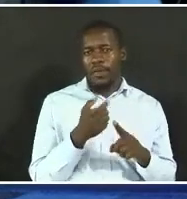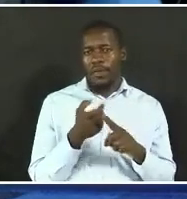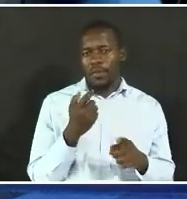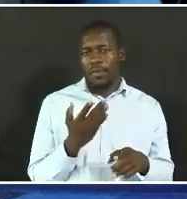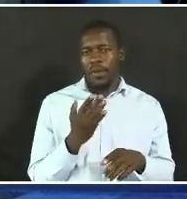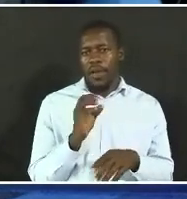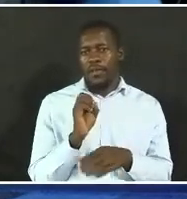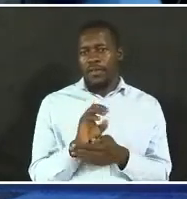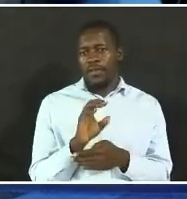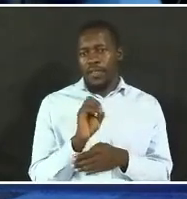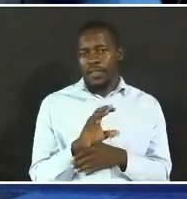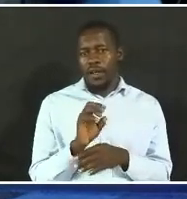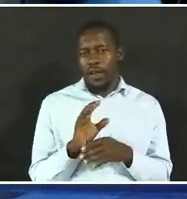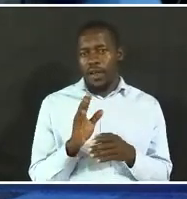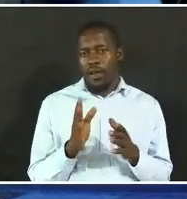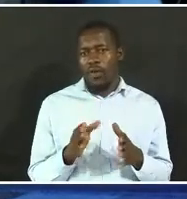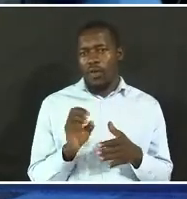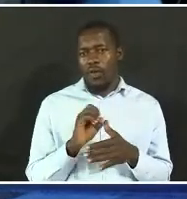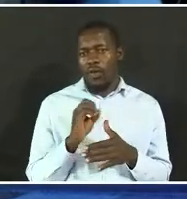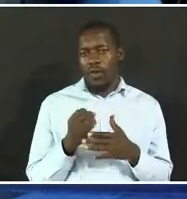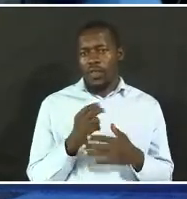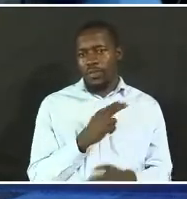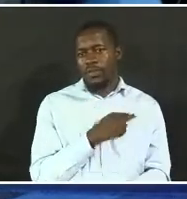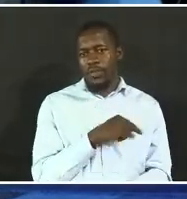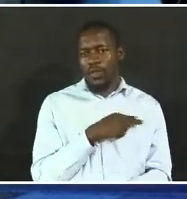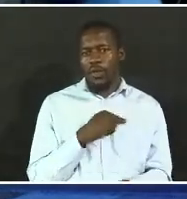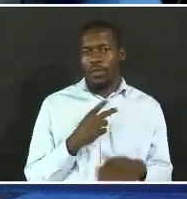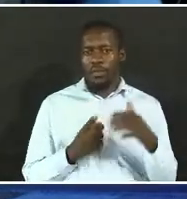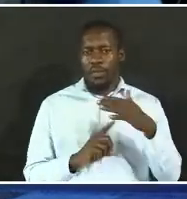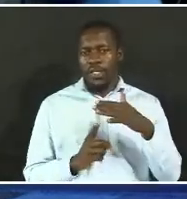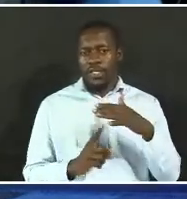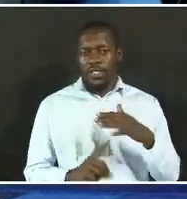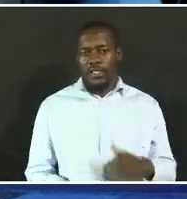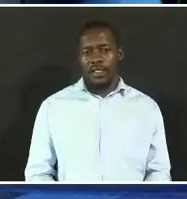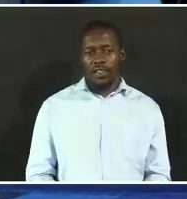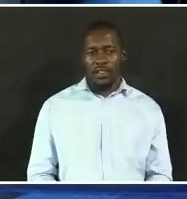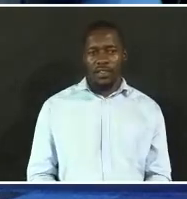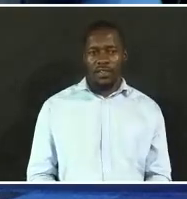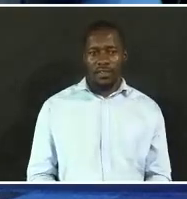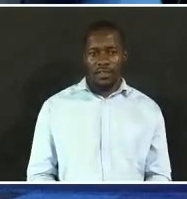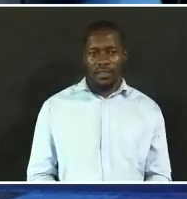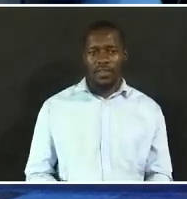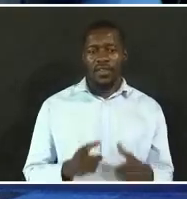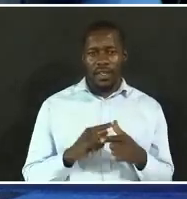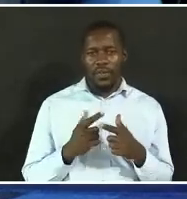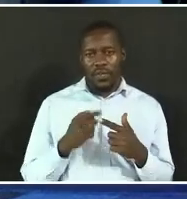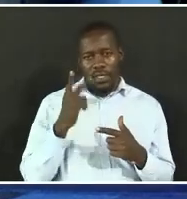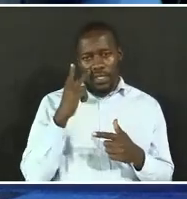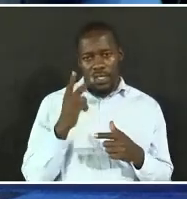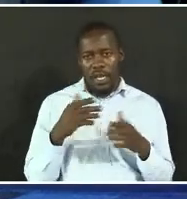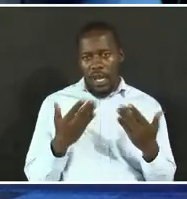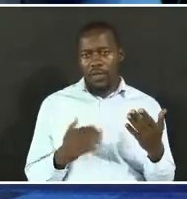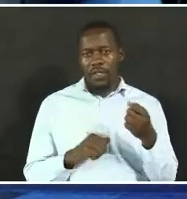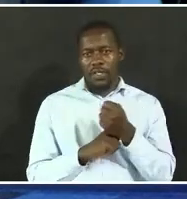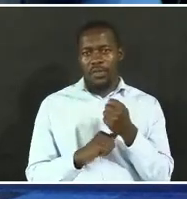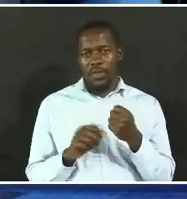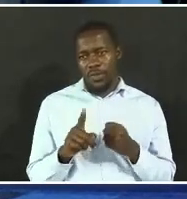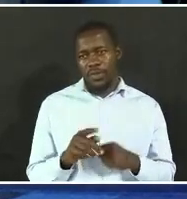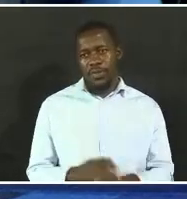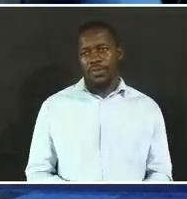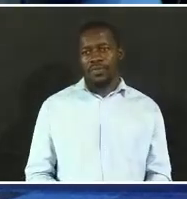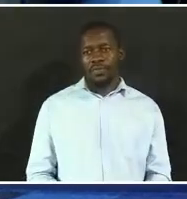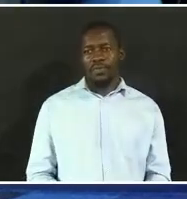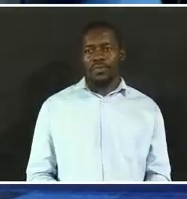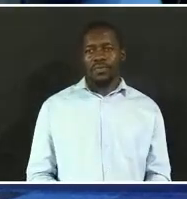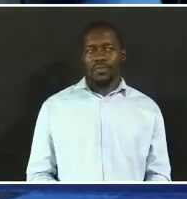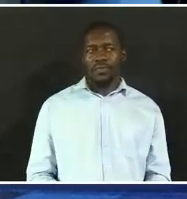to the hospital ministry leadership, and we will see how to support you. Finally, I want to say